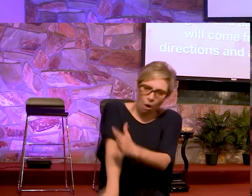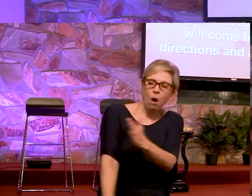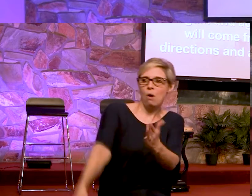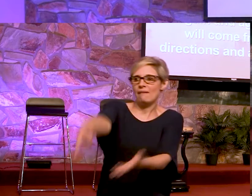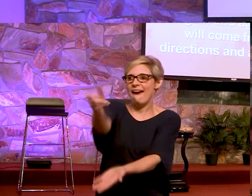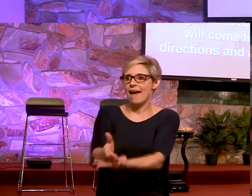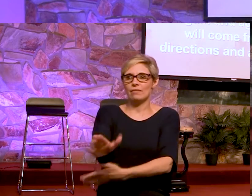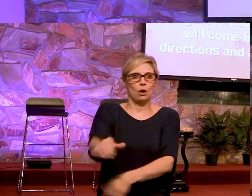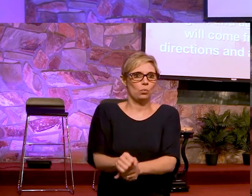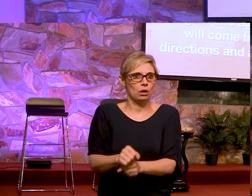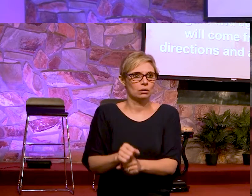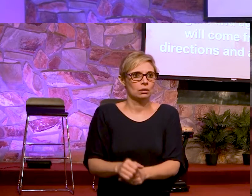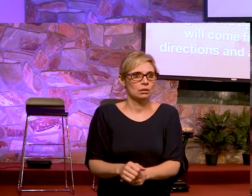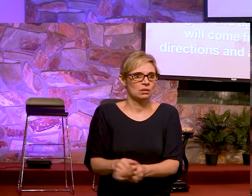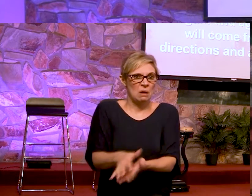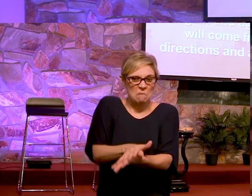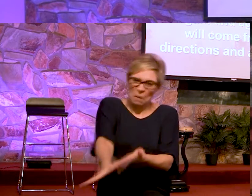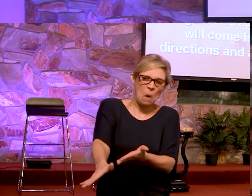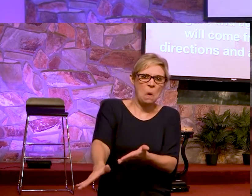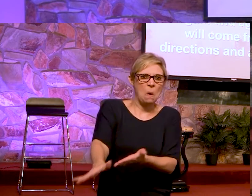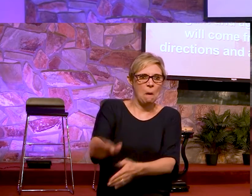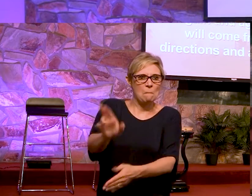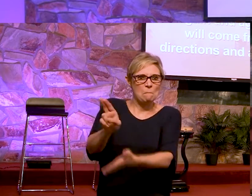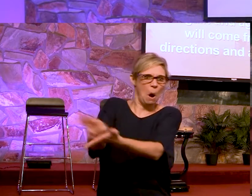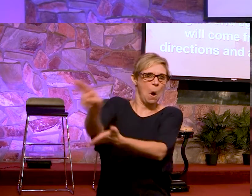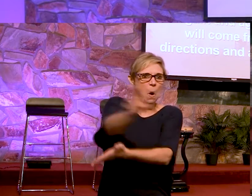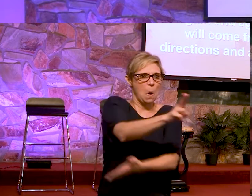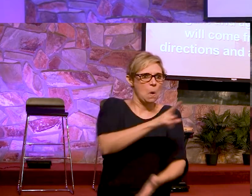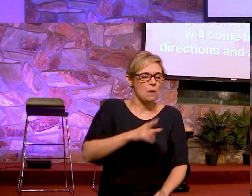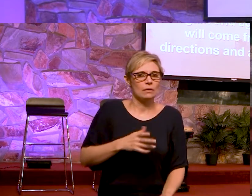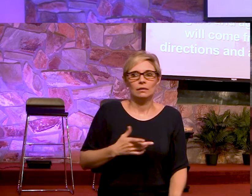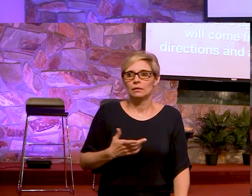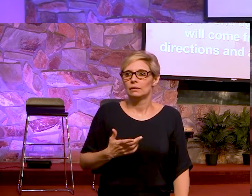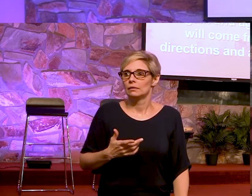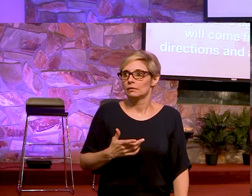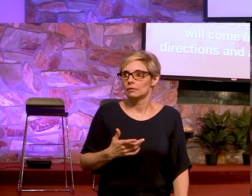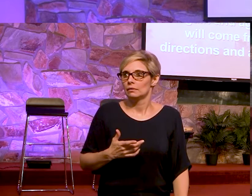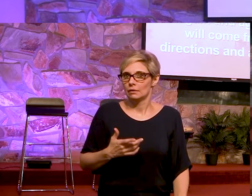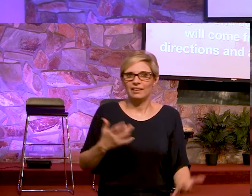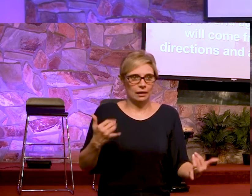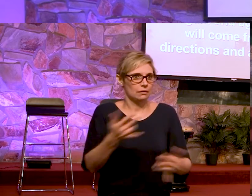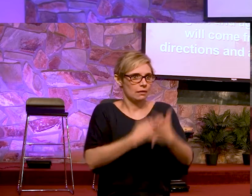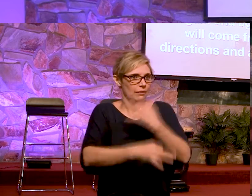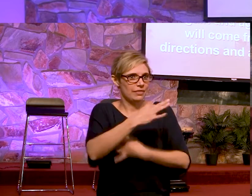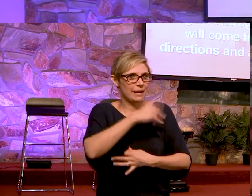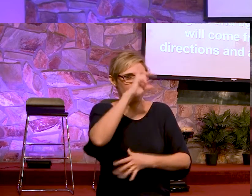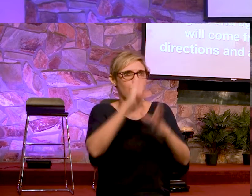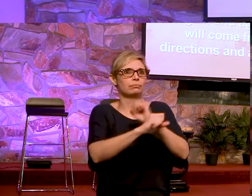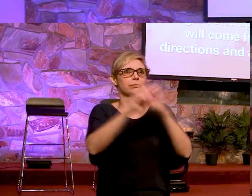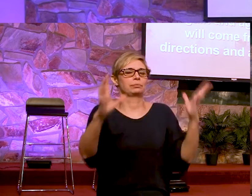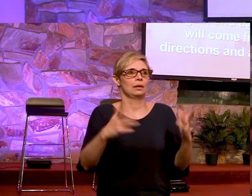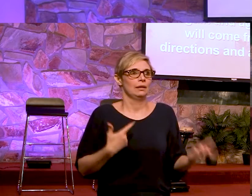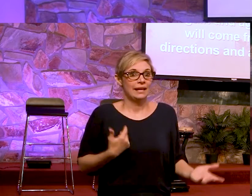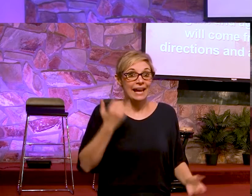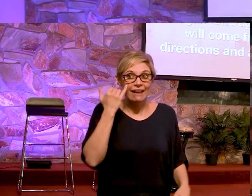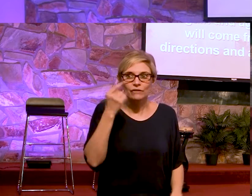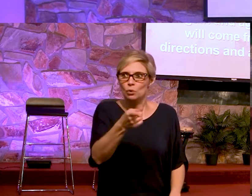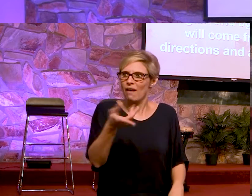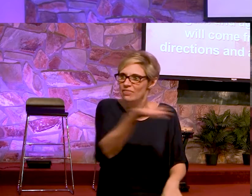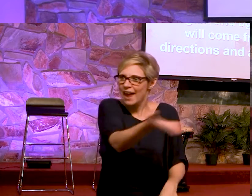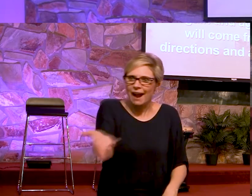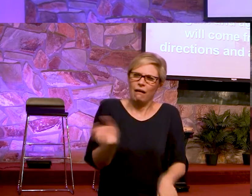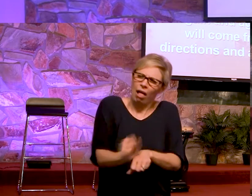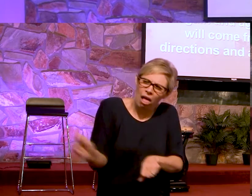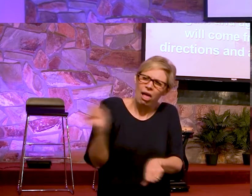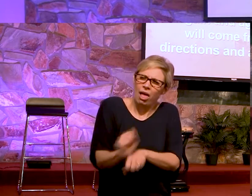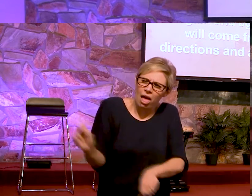that's not too encouraging, is it? That's pretty discouraging. Put yourself in the worker's shoes. Suppose you were there, you've been tired,